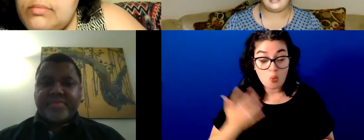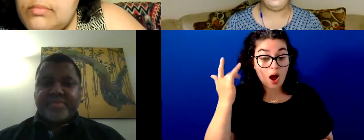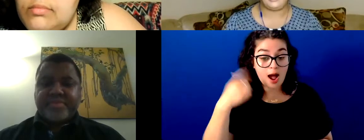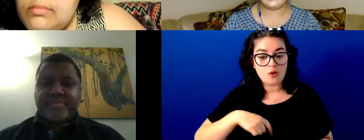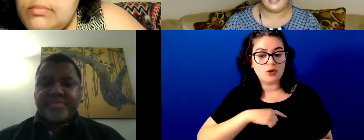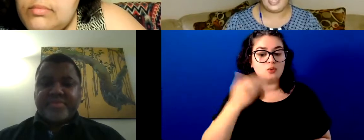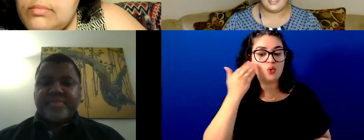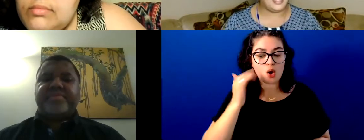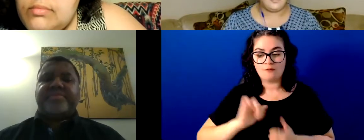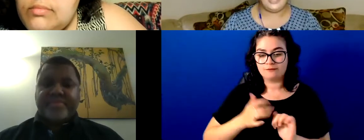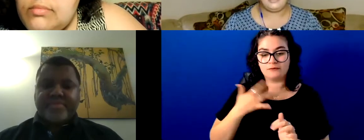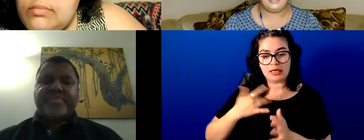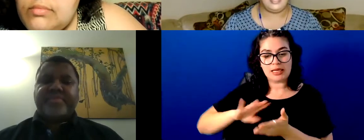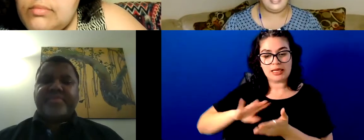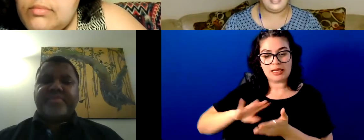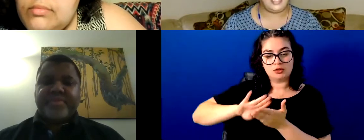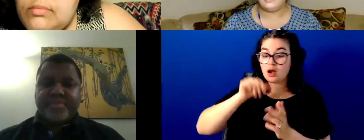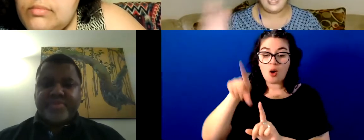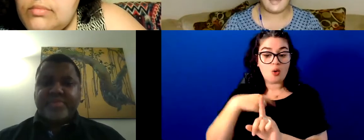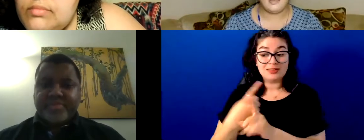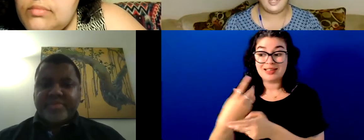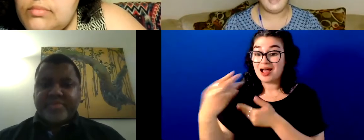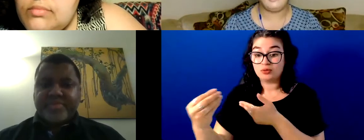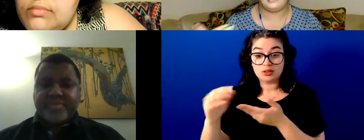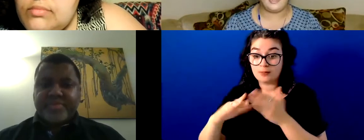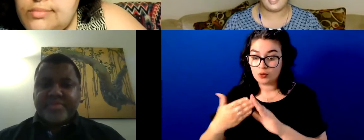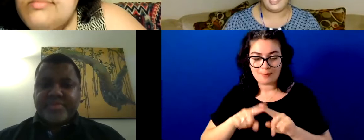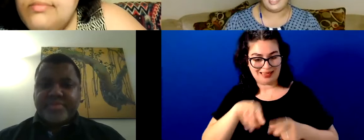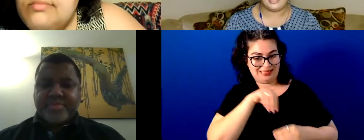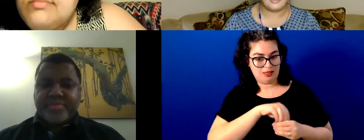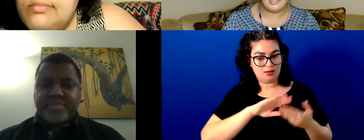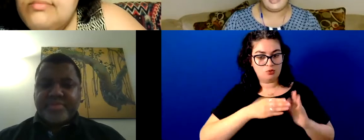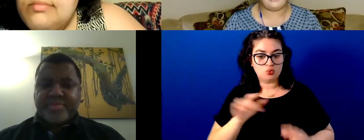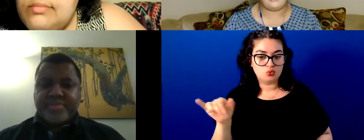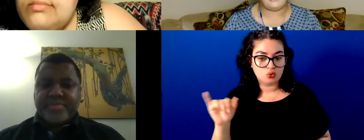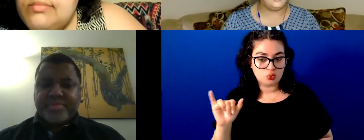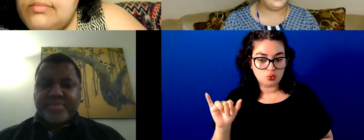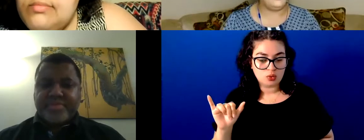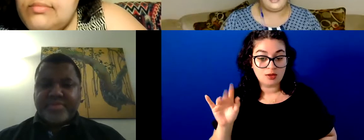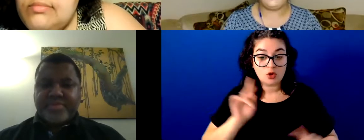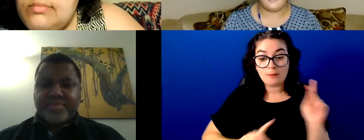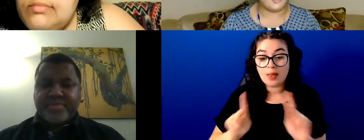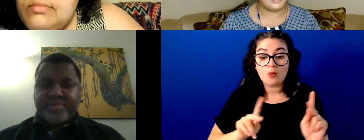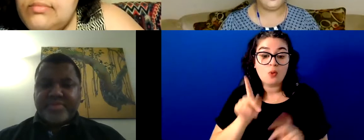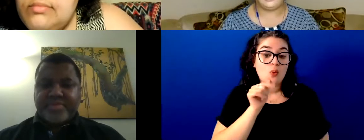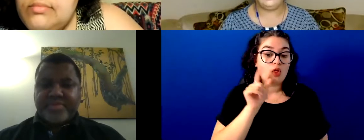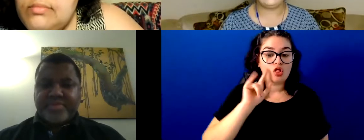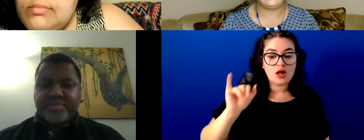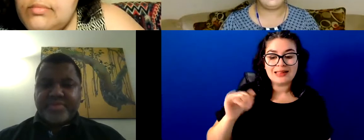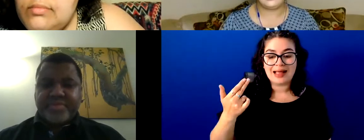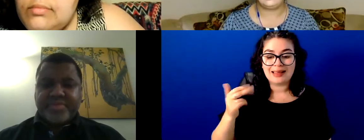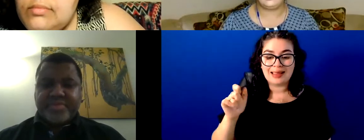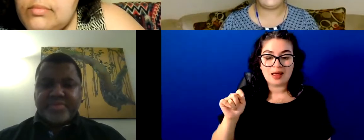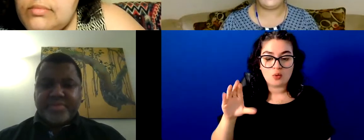be excluded, not only outside of our community, but within our community. So people that are, heteronormative looking or cis